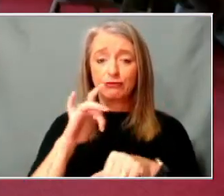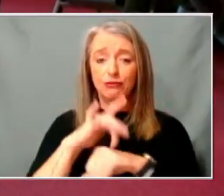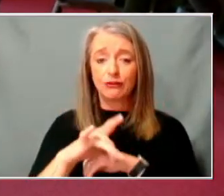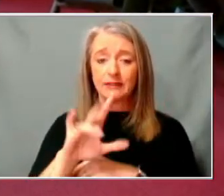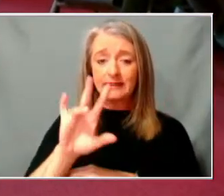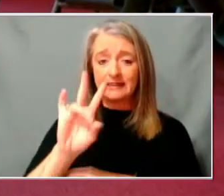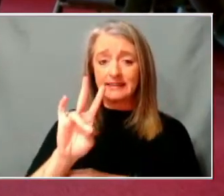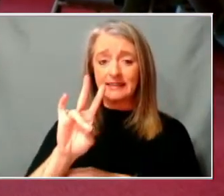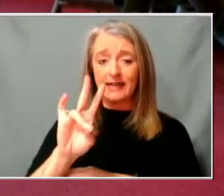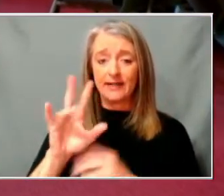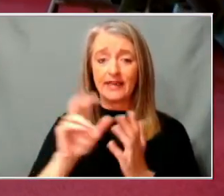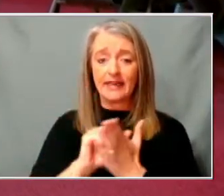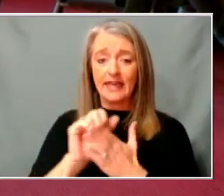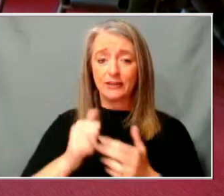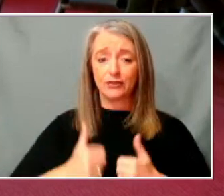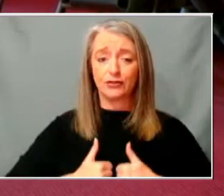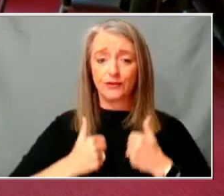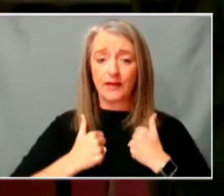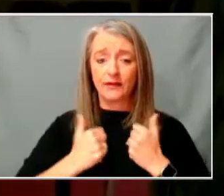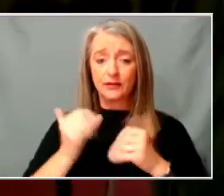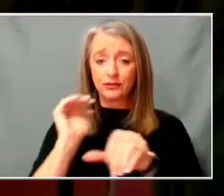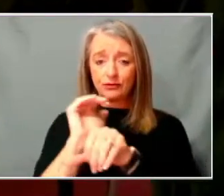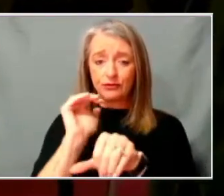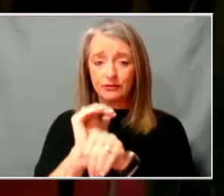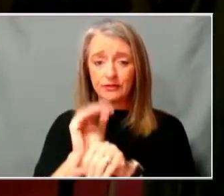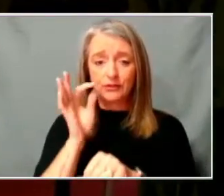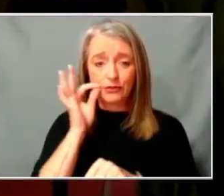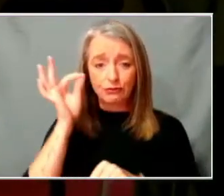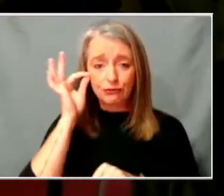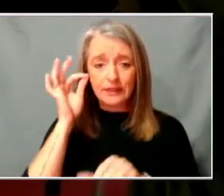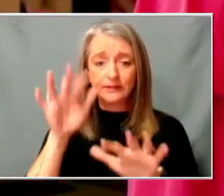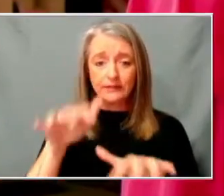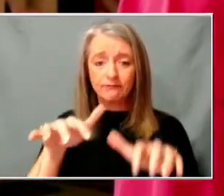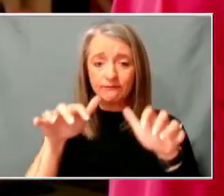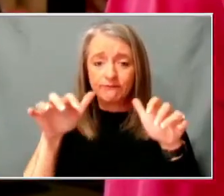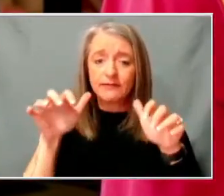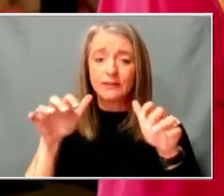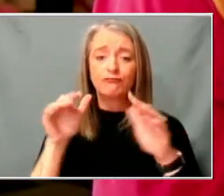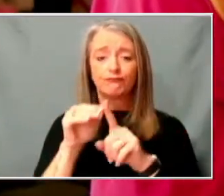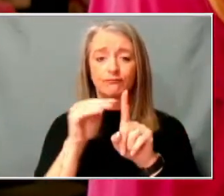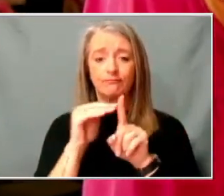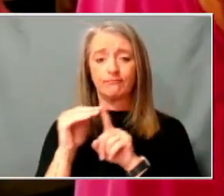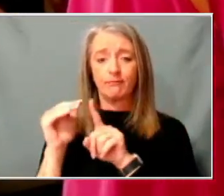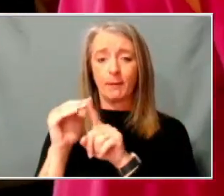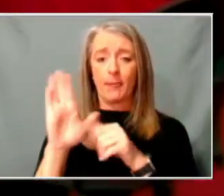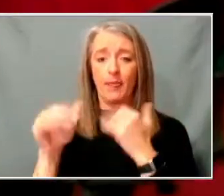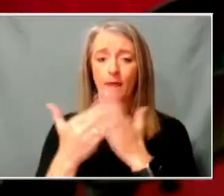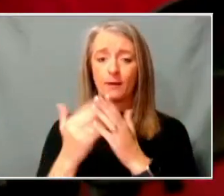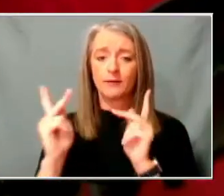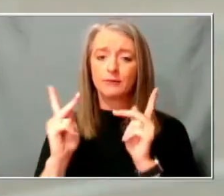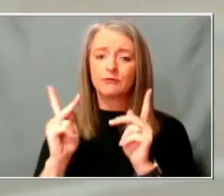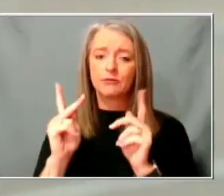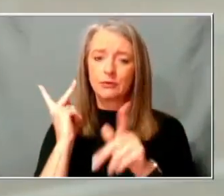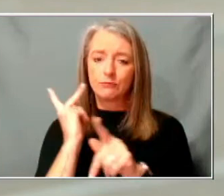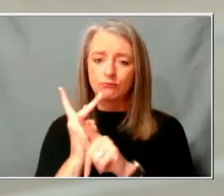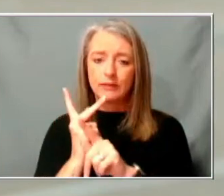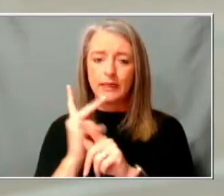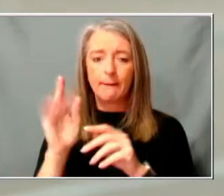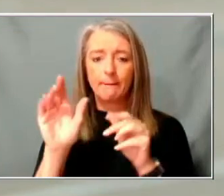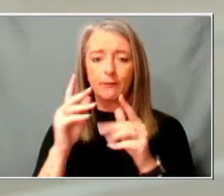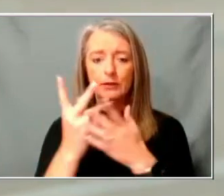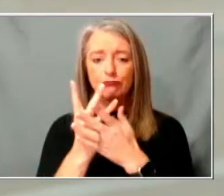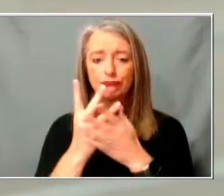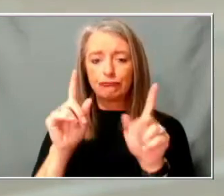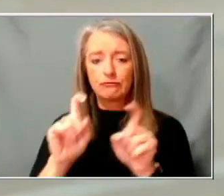cancer survivors and their doctors take to the Chiefs field to remind everyone to keep up with their screenings. And